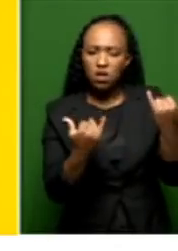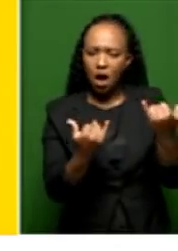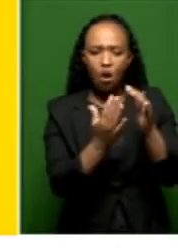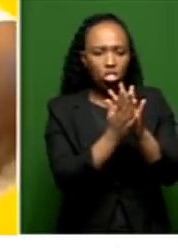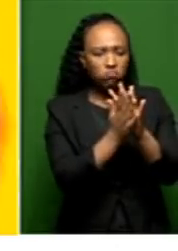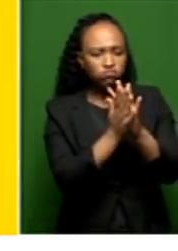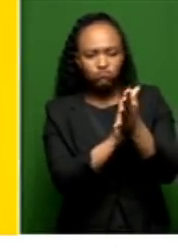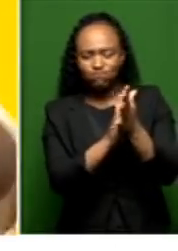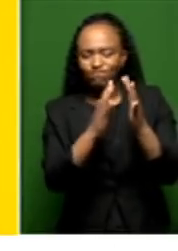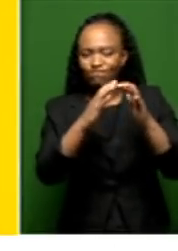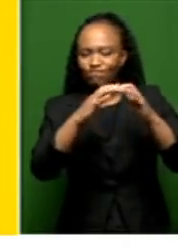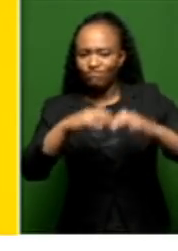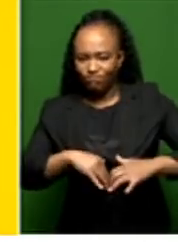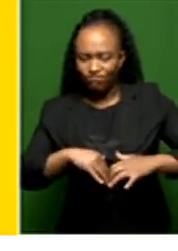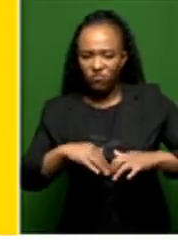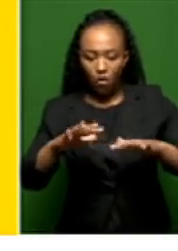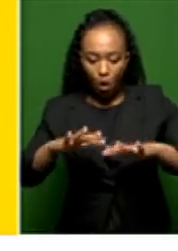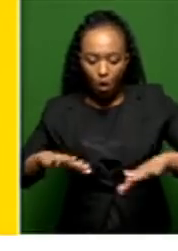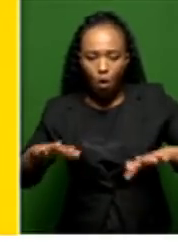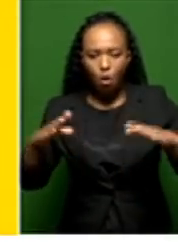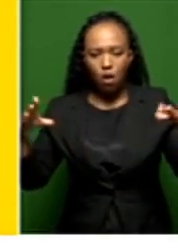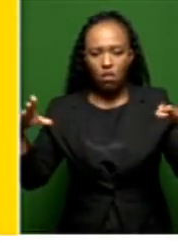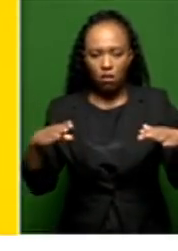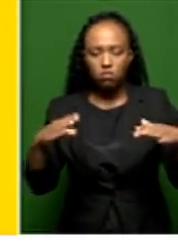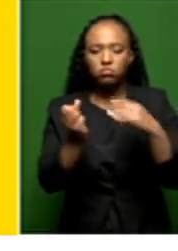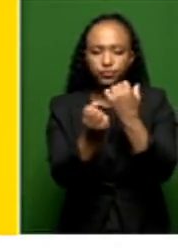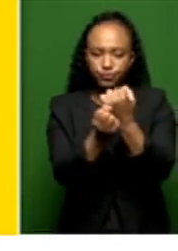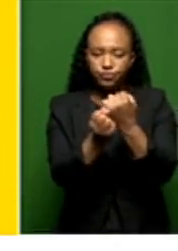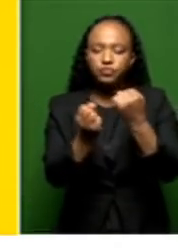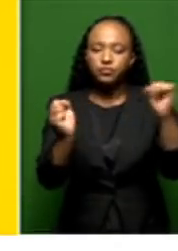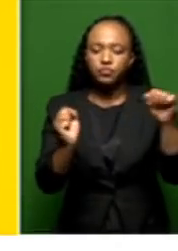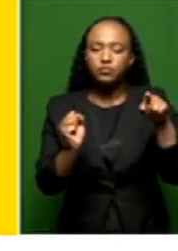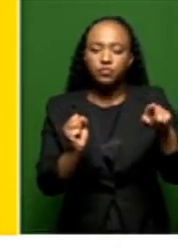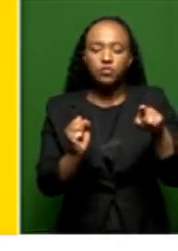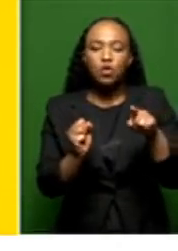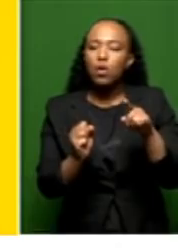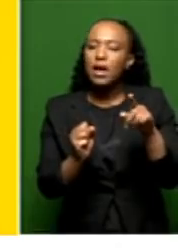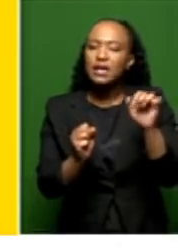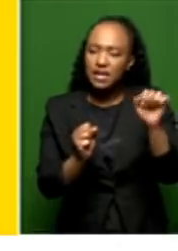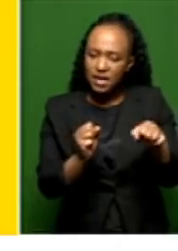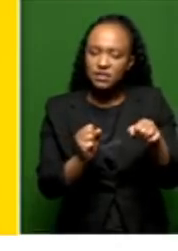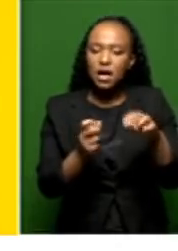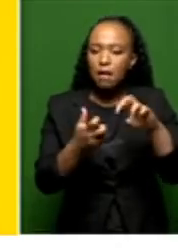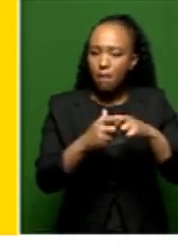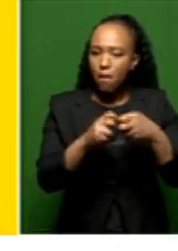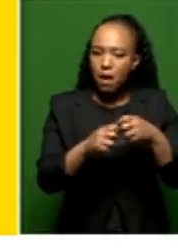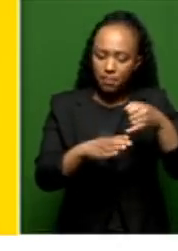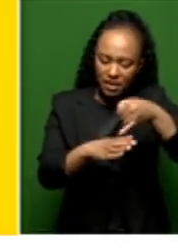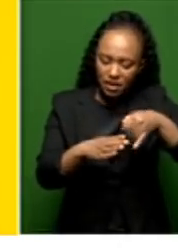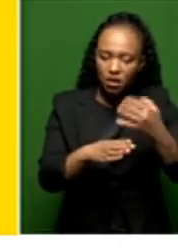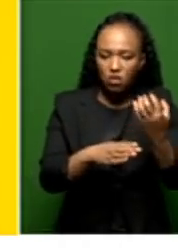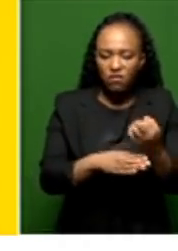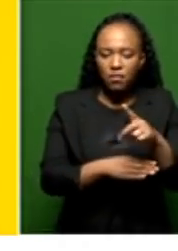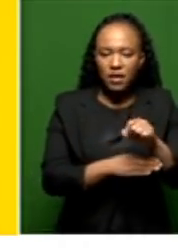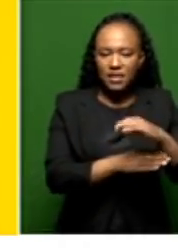to the liberation movement as a whole. On top of the internal problems organizations such as the